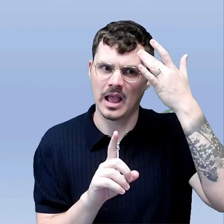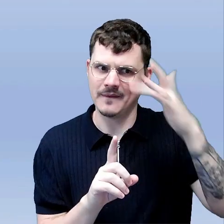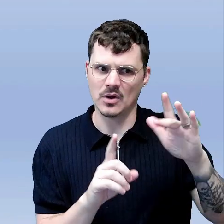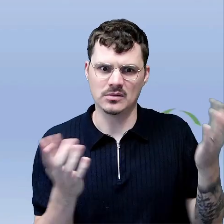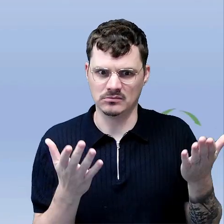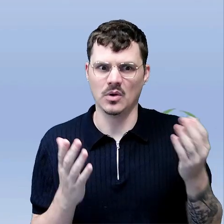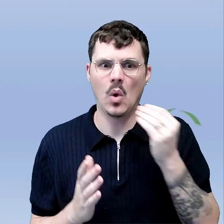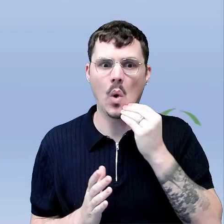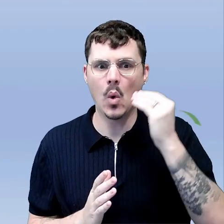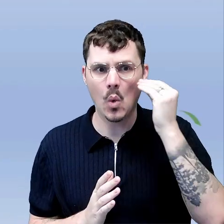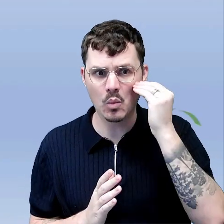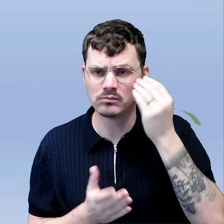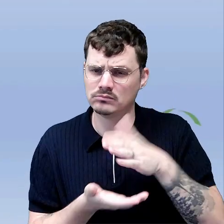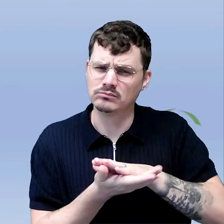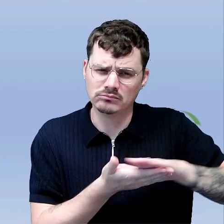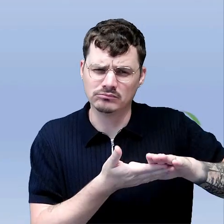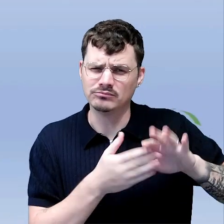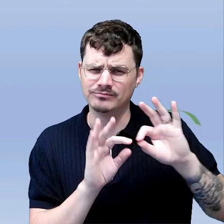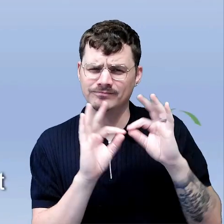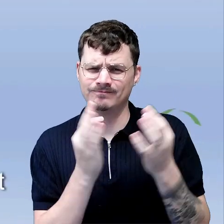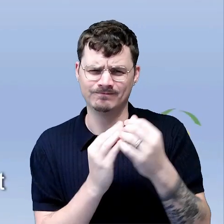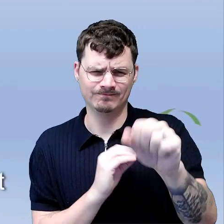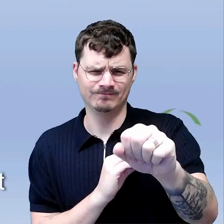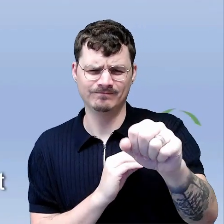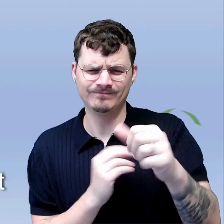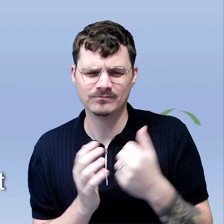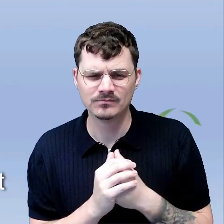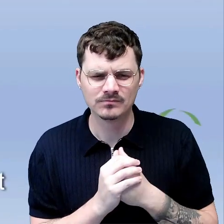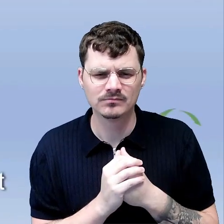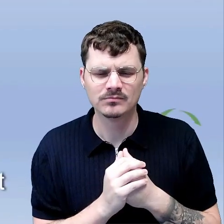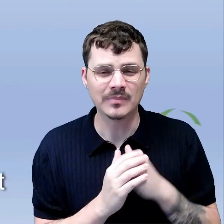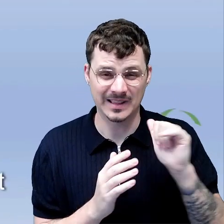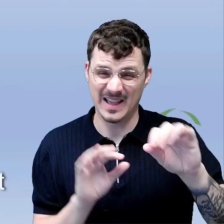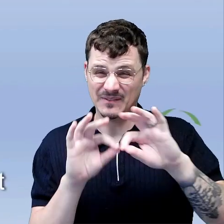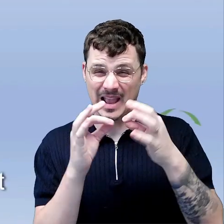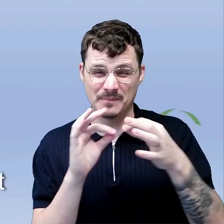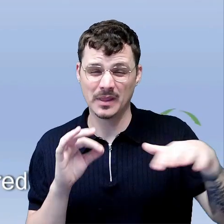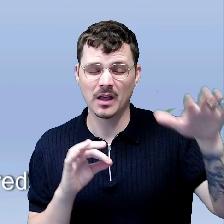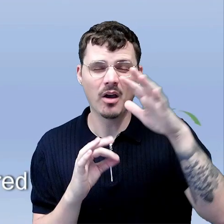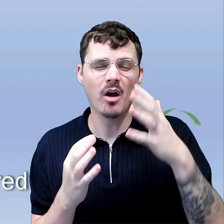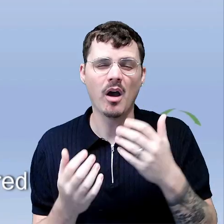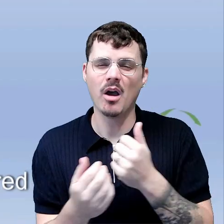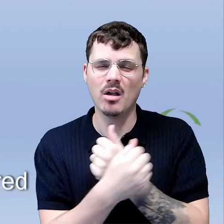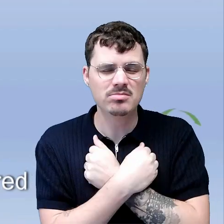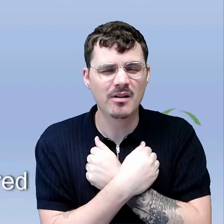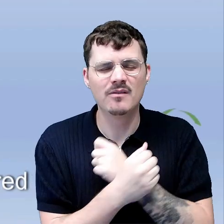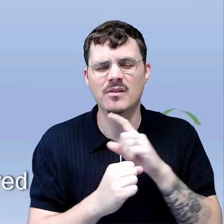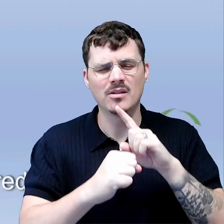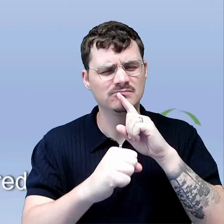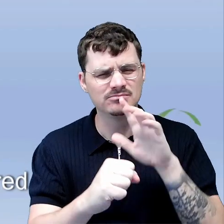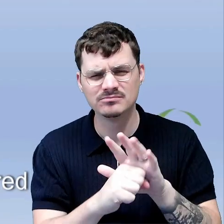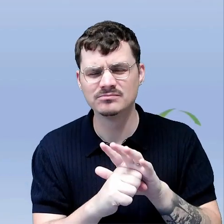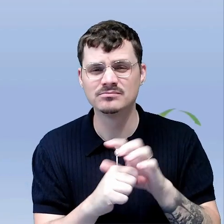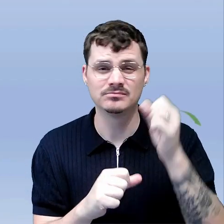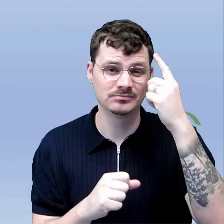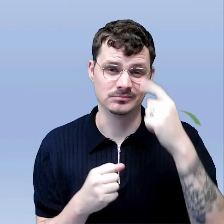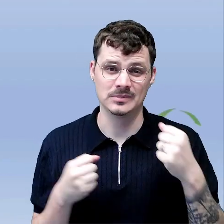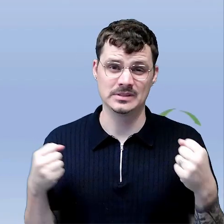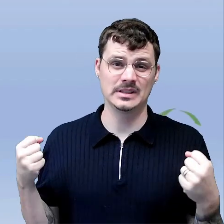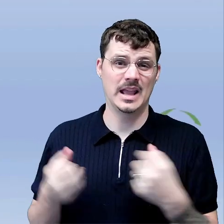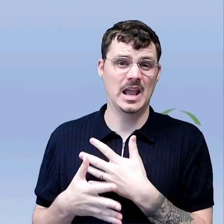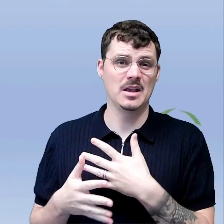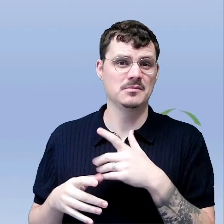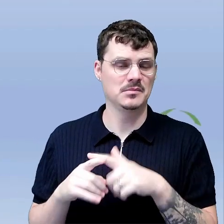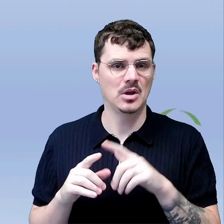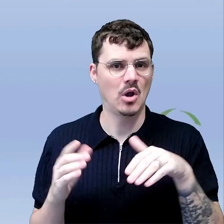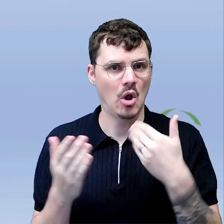home, very nice family. One of those loving, devoted families that never gave up, even though they were scared to death. They'd